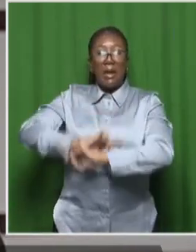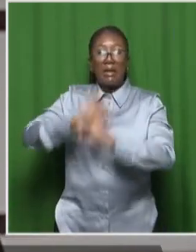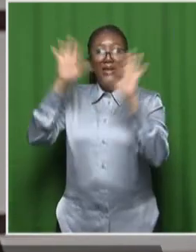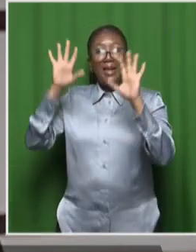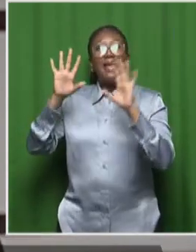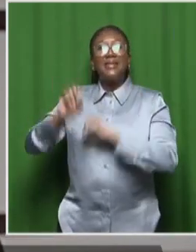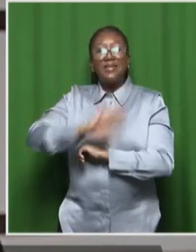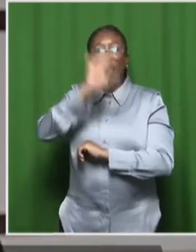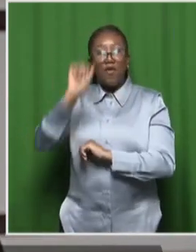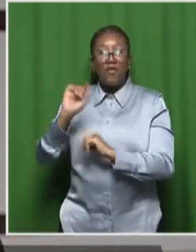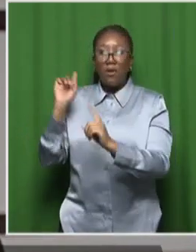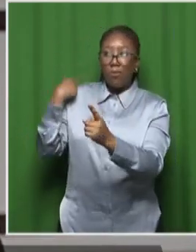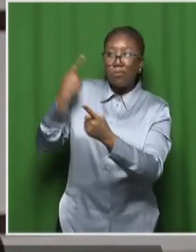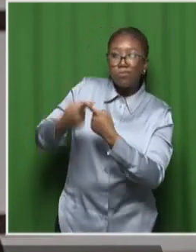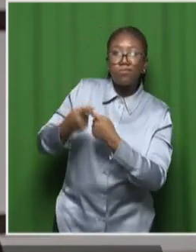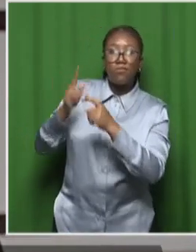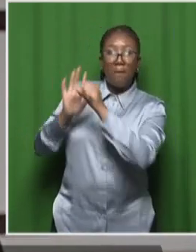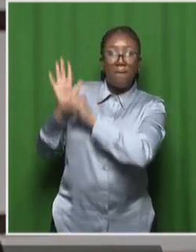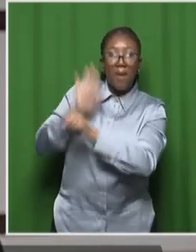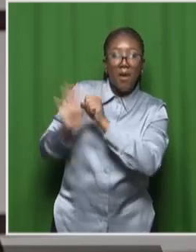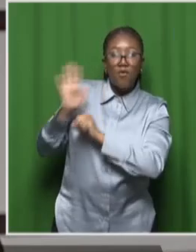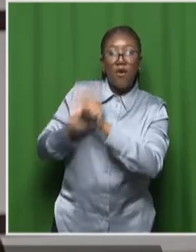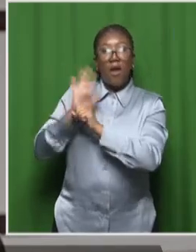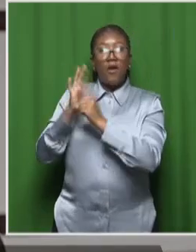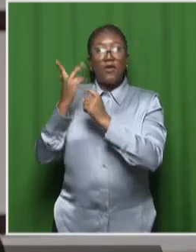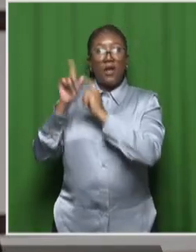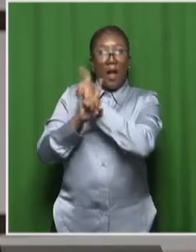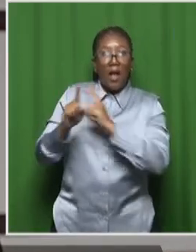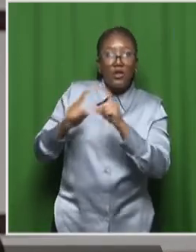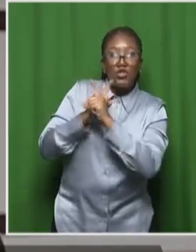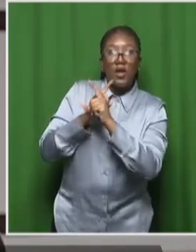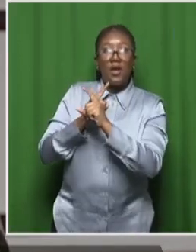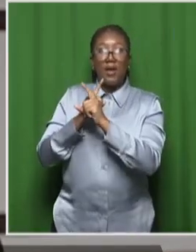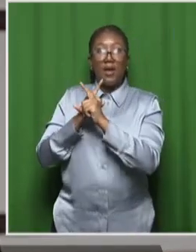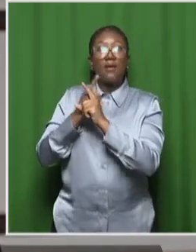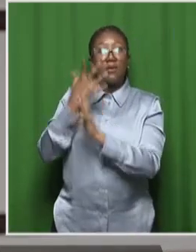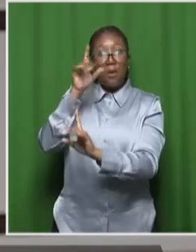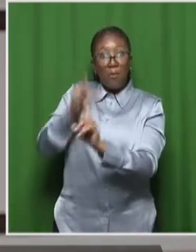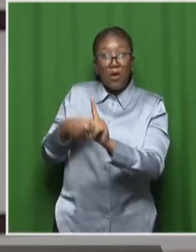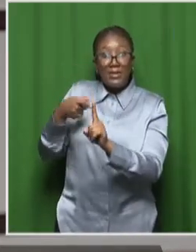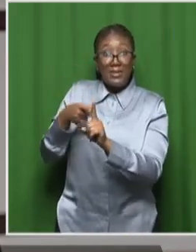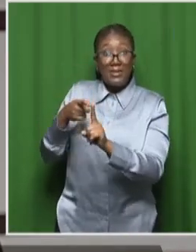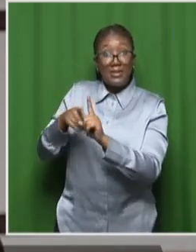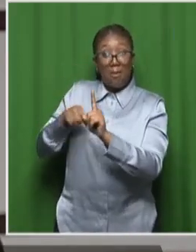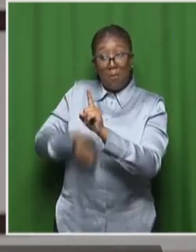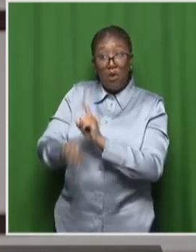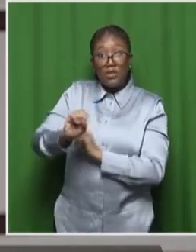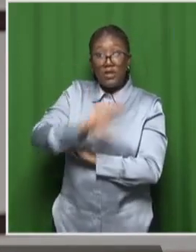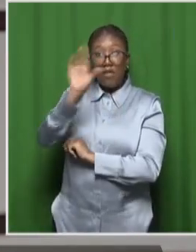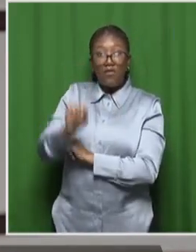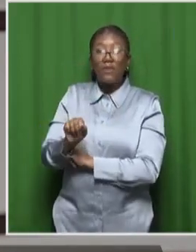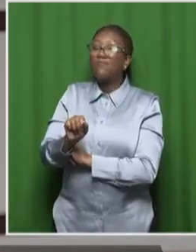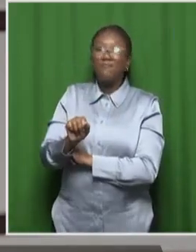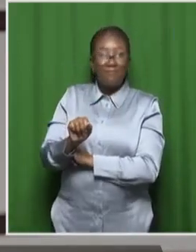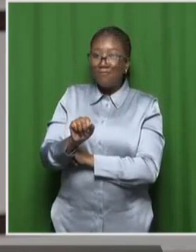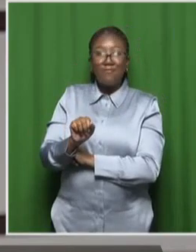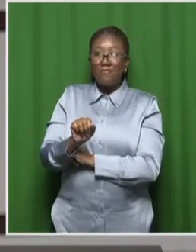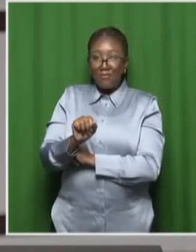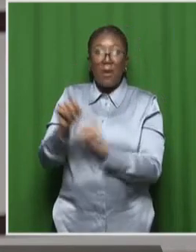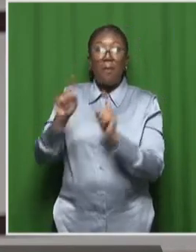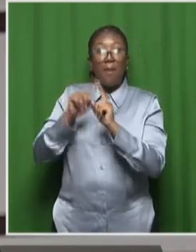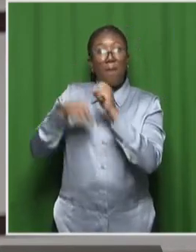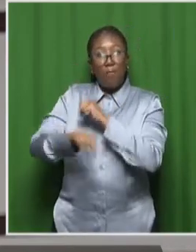the journey, much as she's not South African, but she really invested in the story, in our